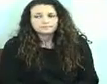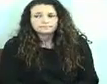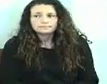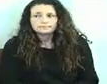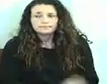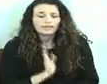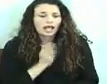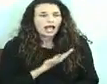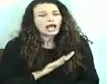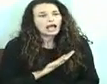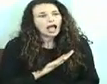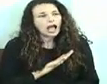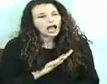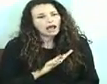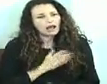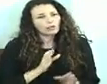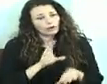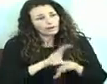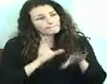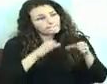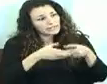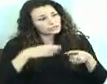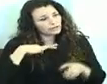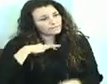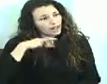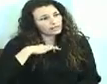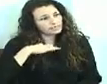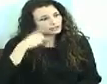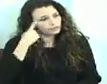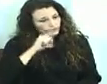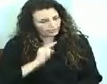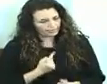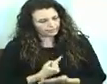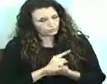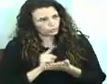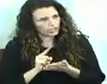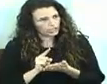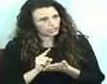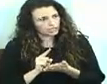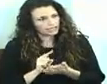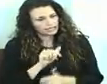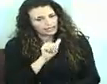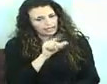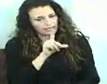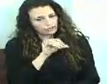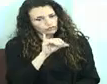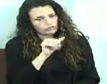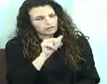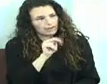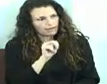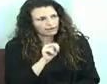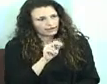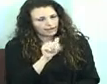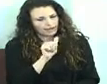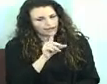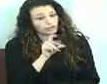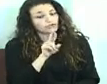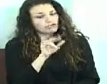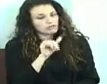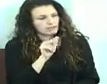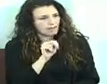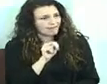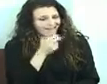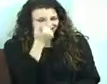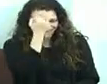Our ministry volunteer of the week is Adrian Reyes, who volunteers every